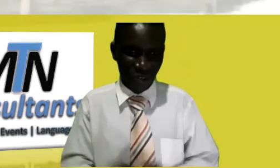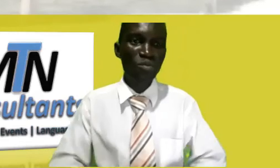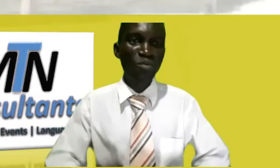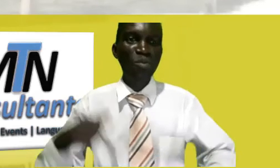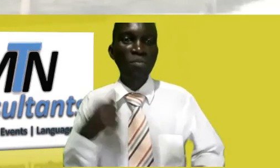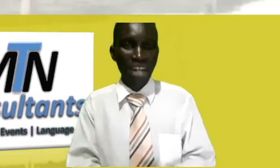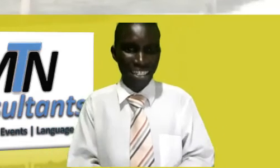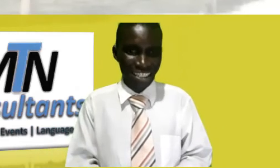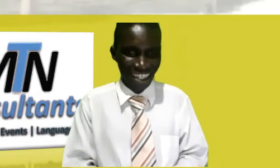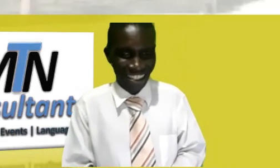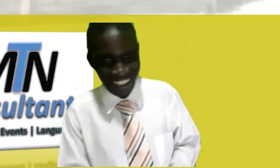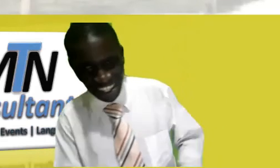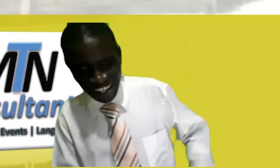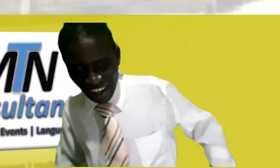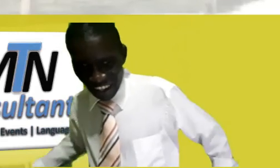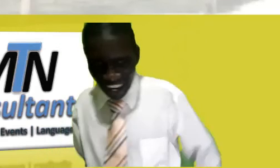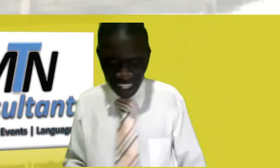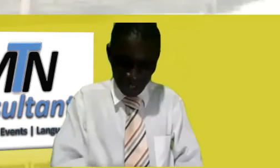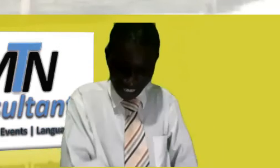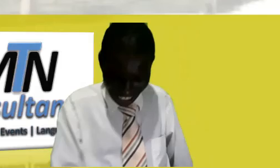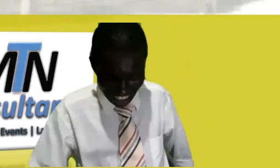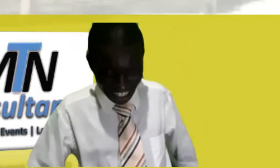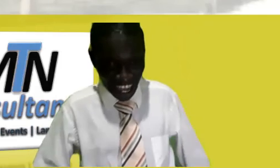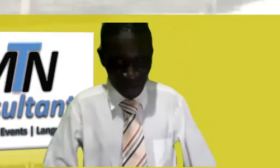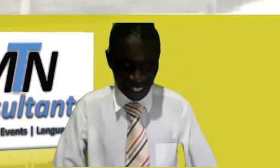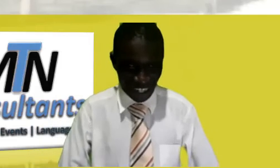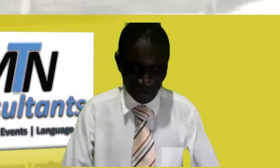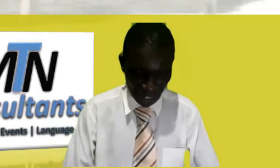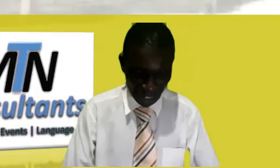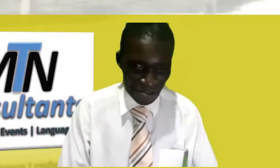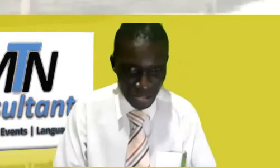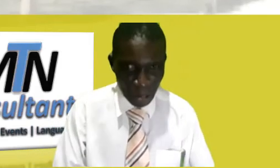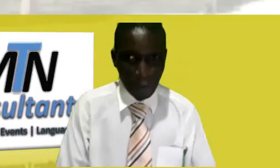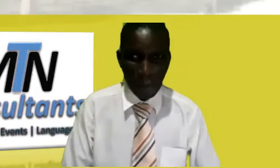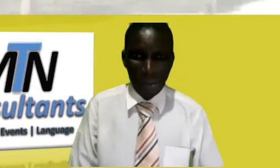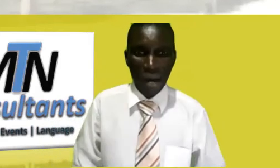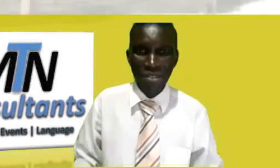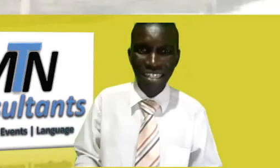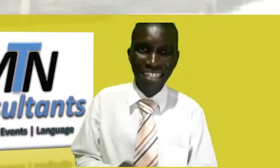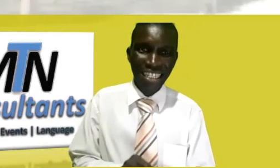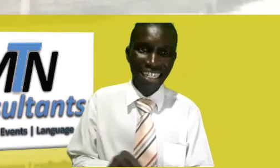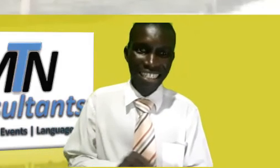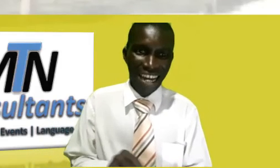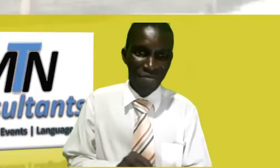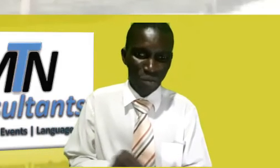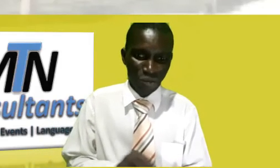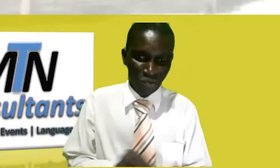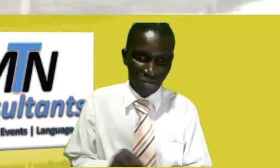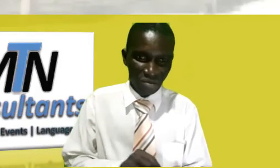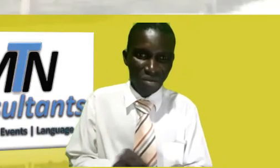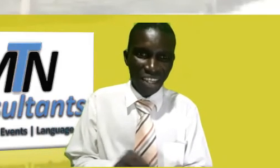do some practicals. Right, Mashinga is I'm the deaf person. I'm selling